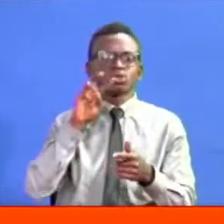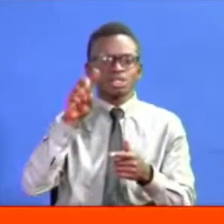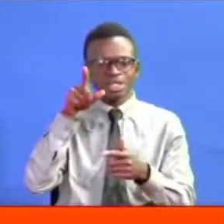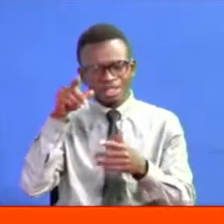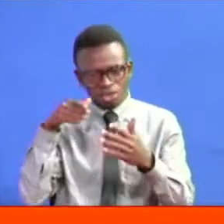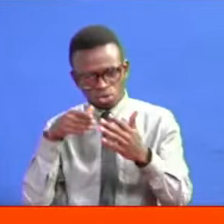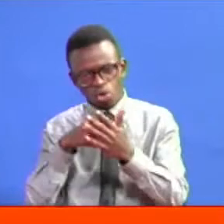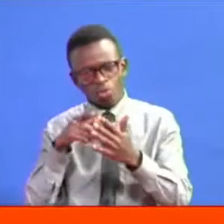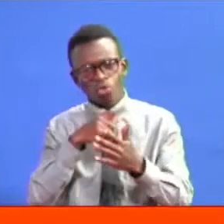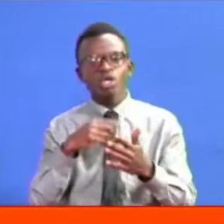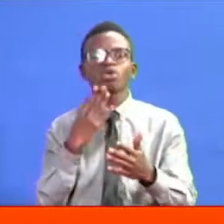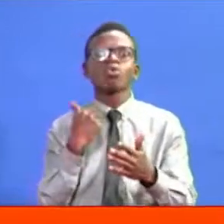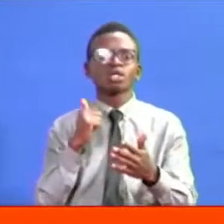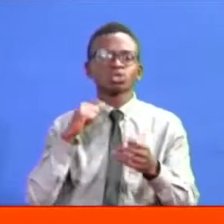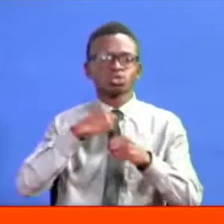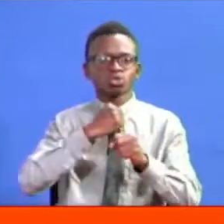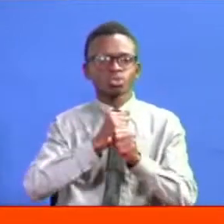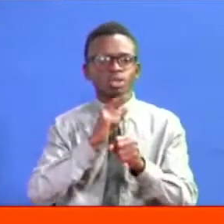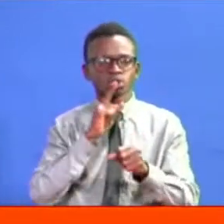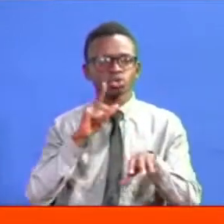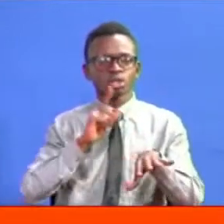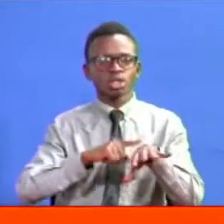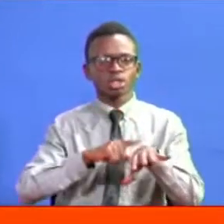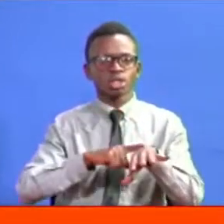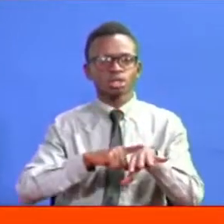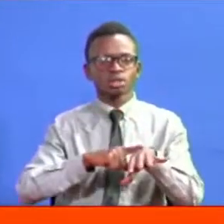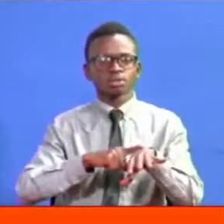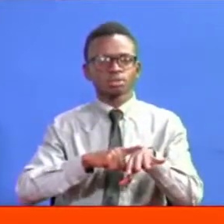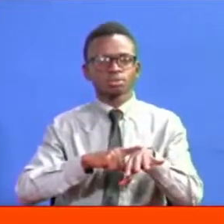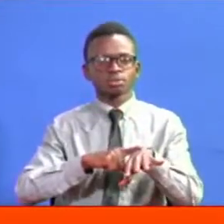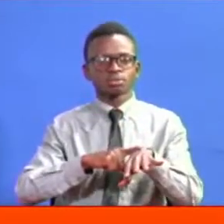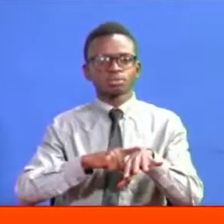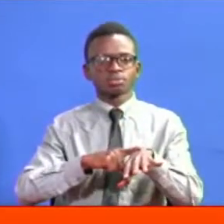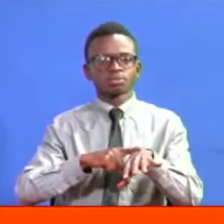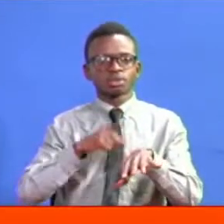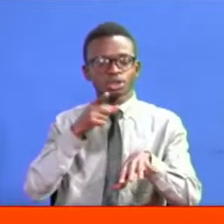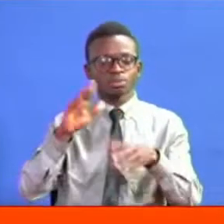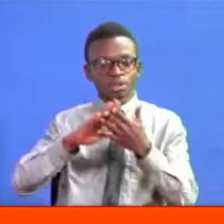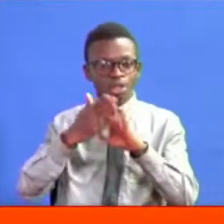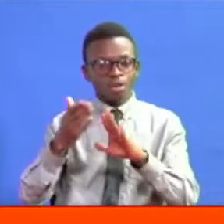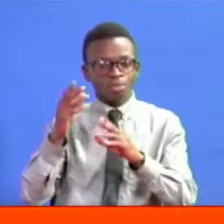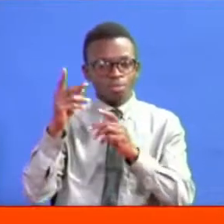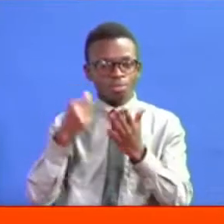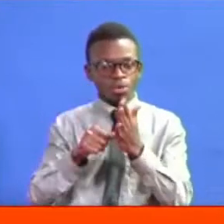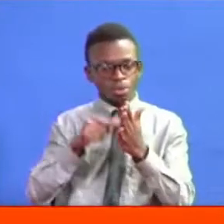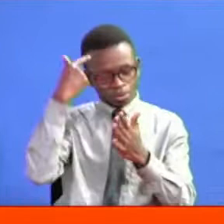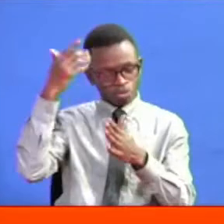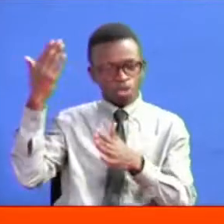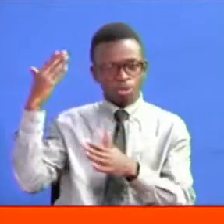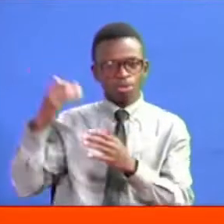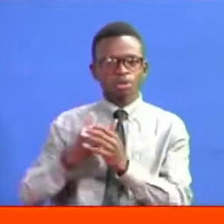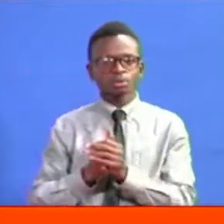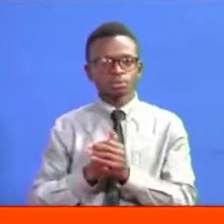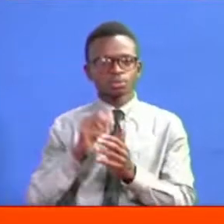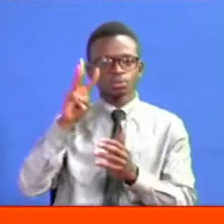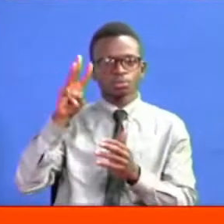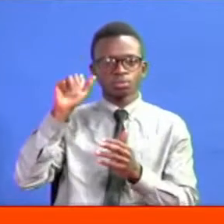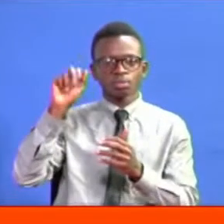want to ensure when the incoming government comes in, then these are problems of the past. The health workers discussed with Wavinya